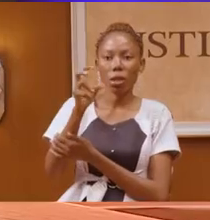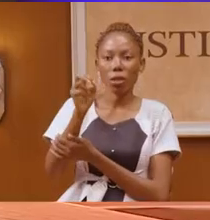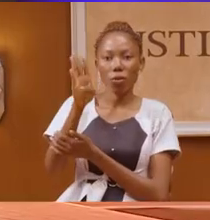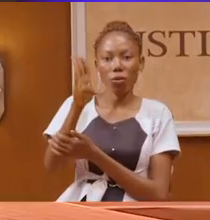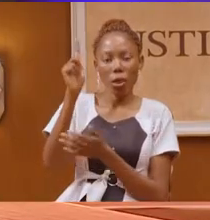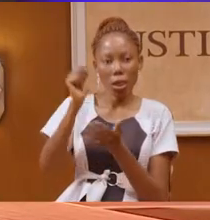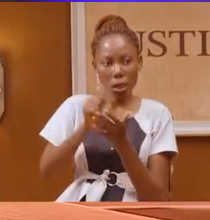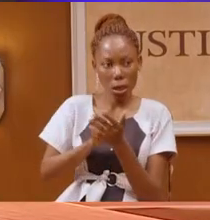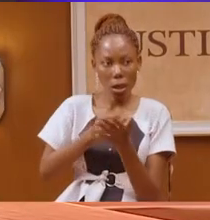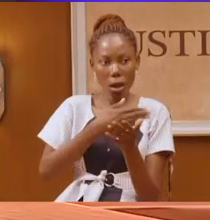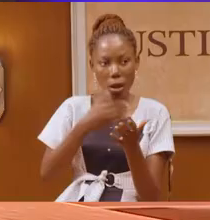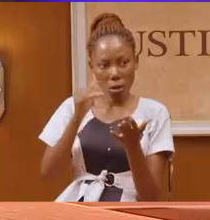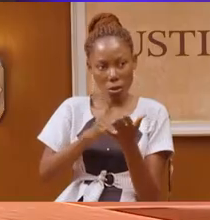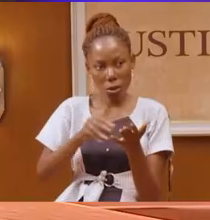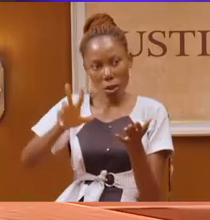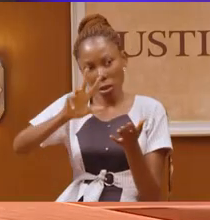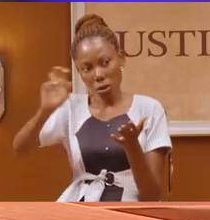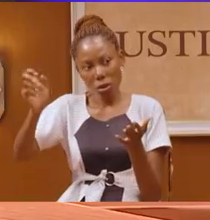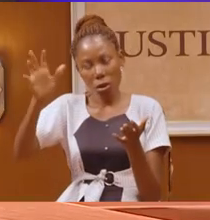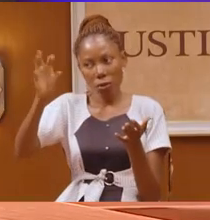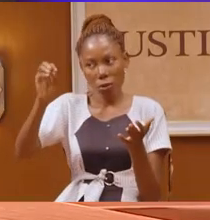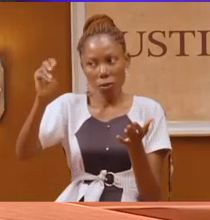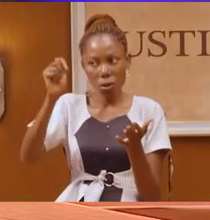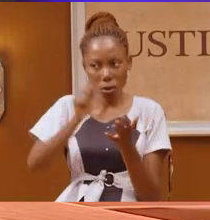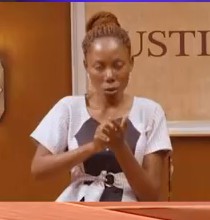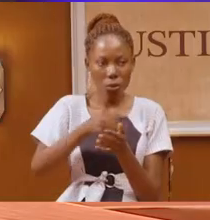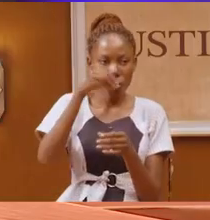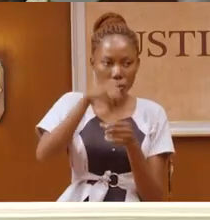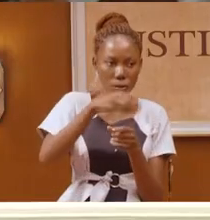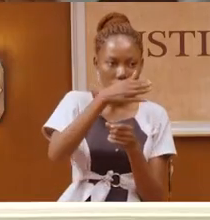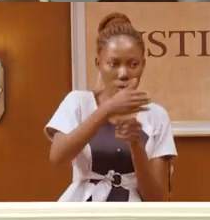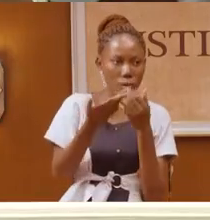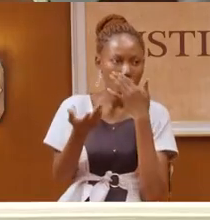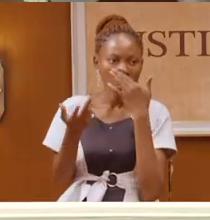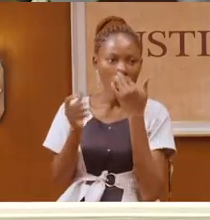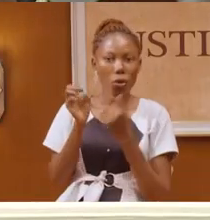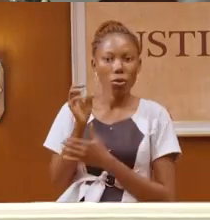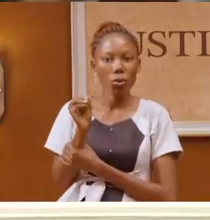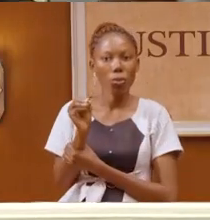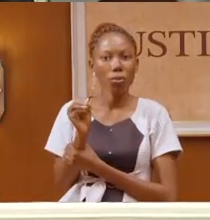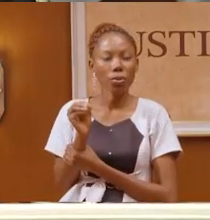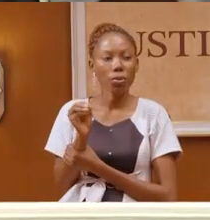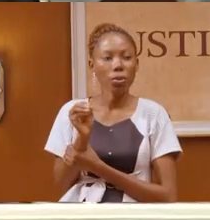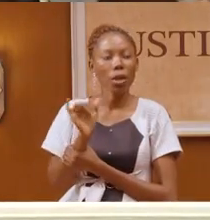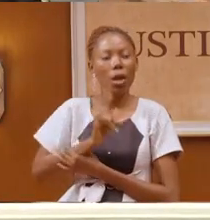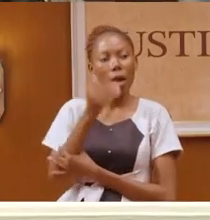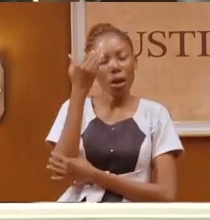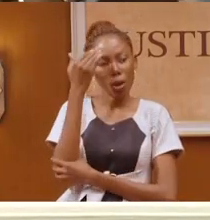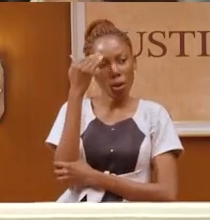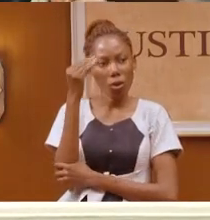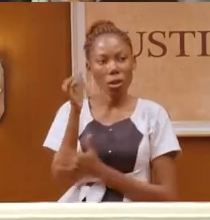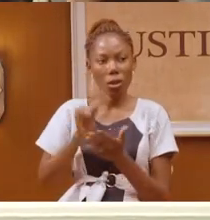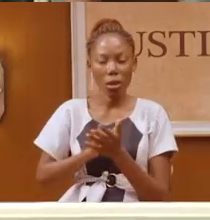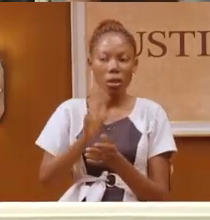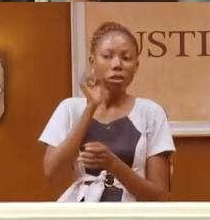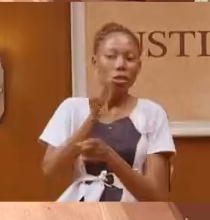634,801. Yes. And you have another claim of 350,000 naira cool. as well. Yes. So I know that she's